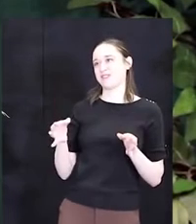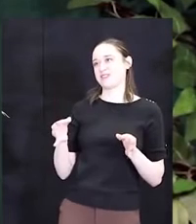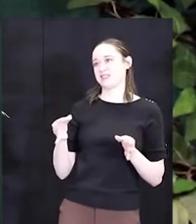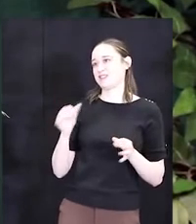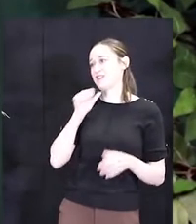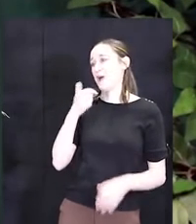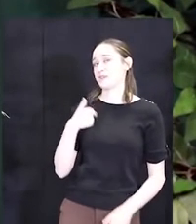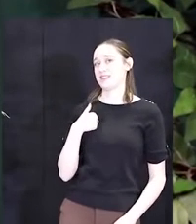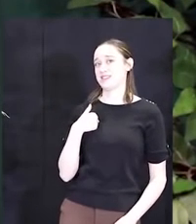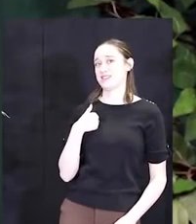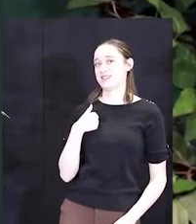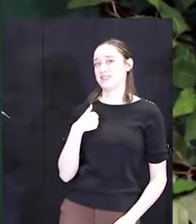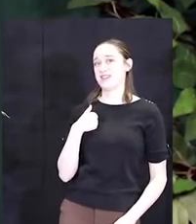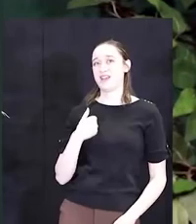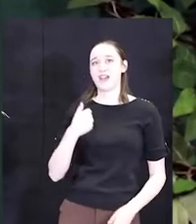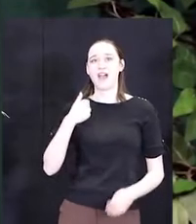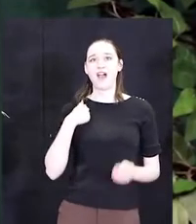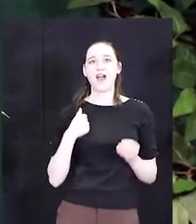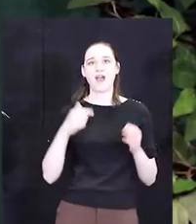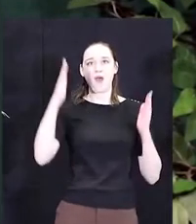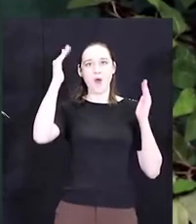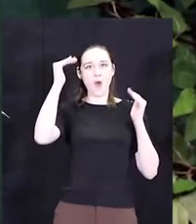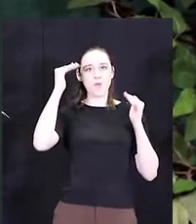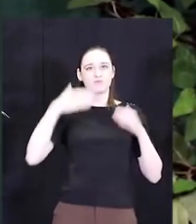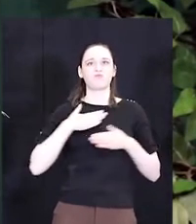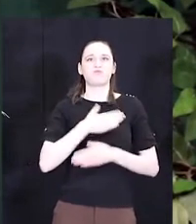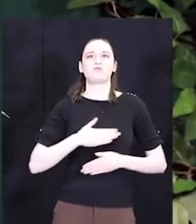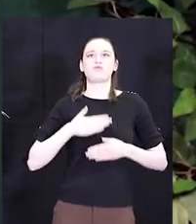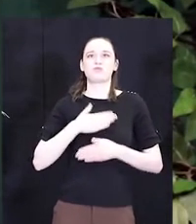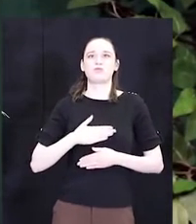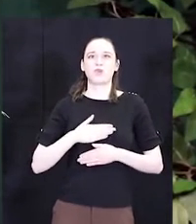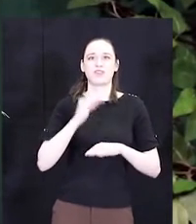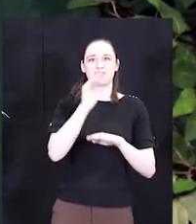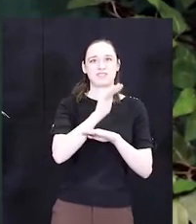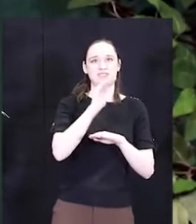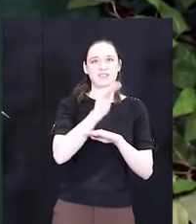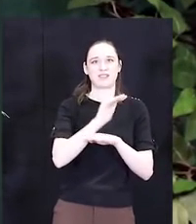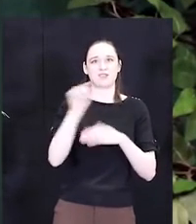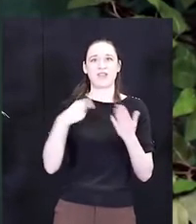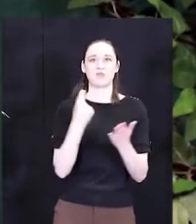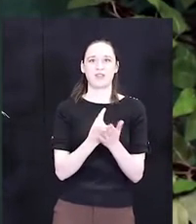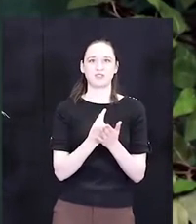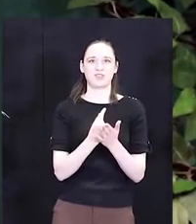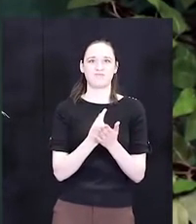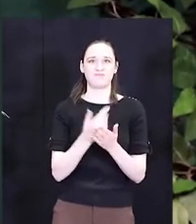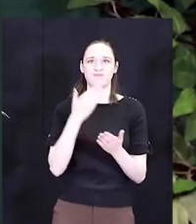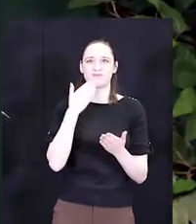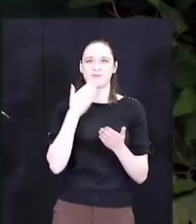I hope you have enjoyed this evening's virtual graduation. Good night.